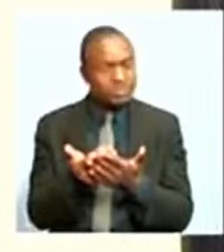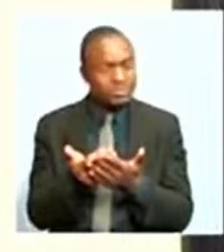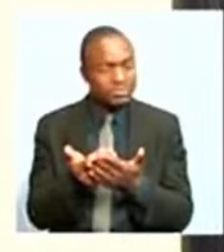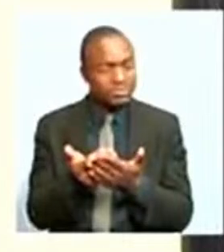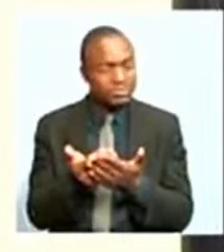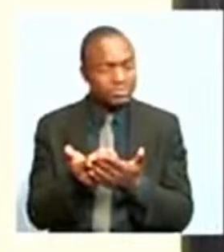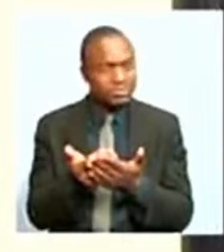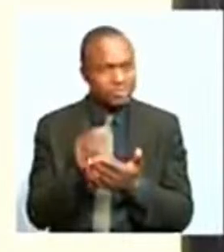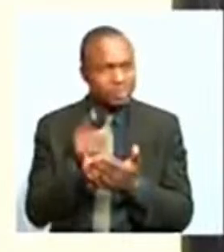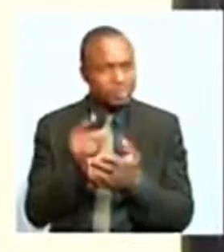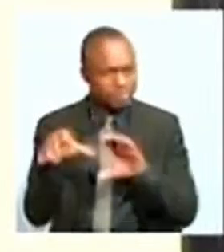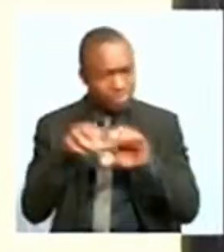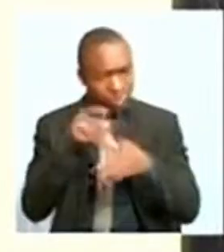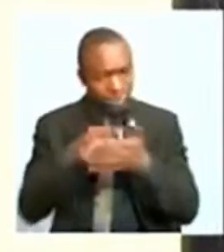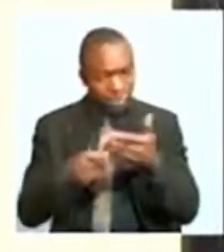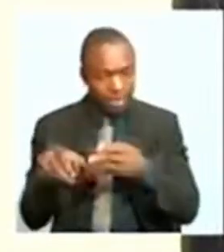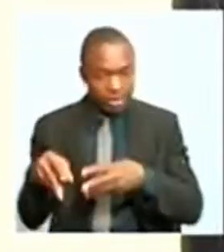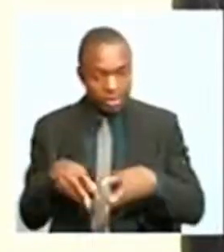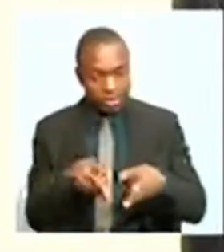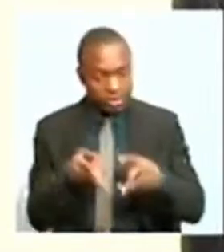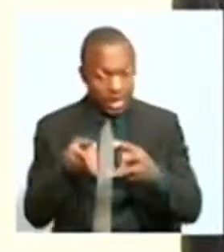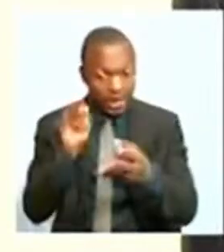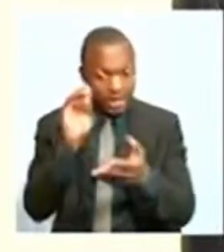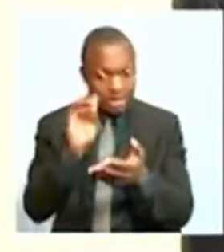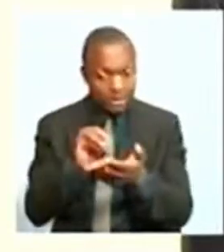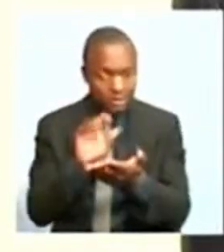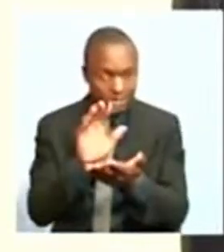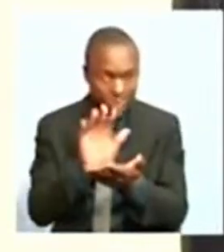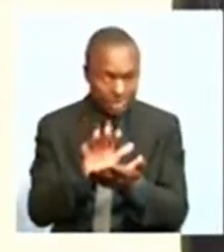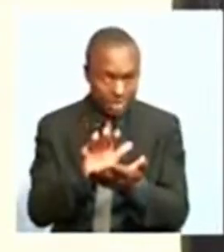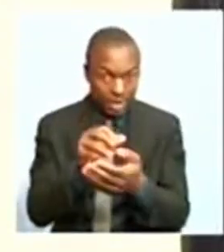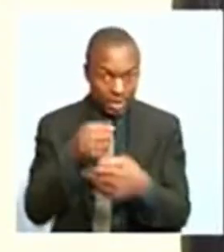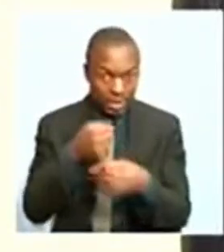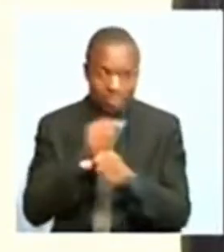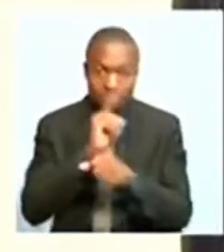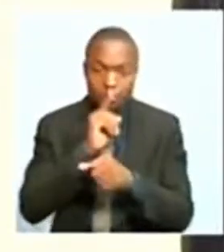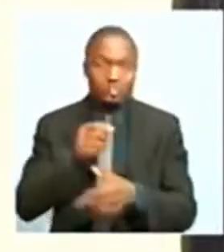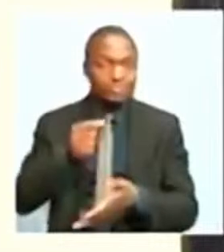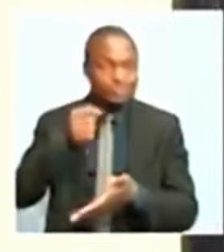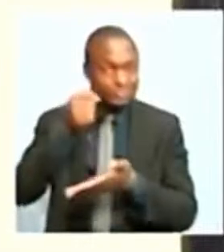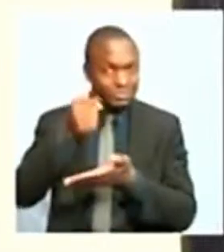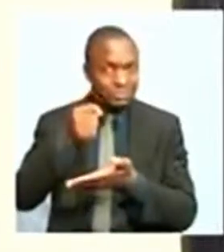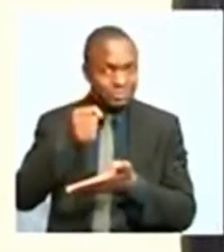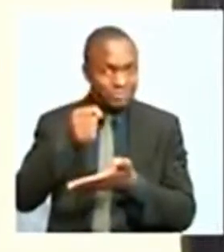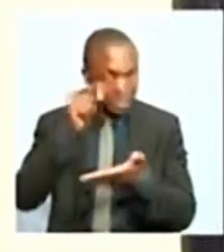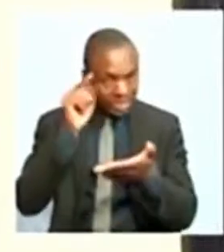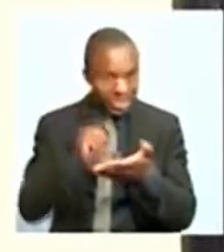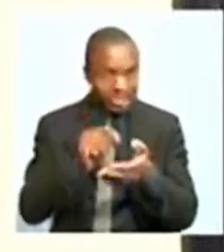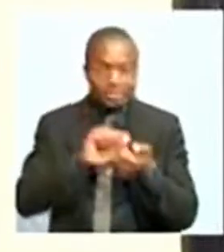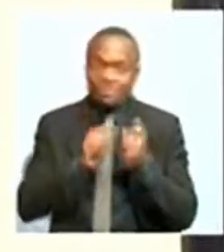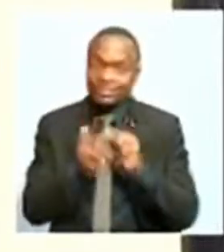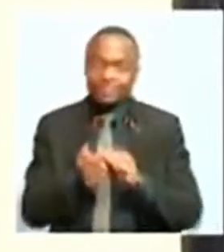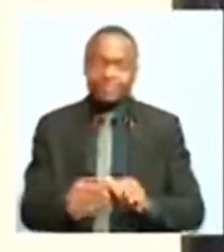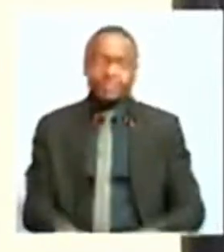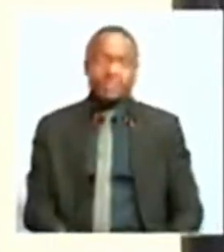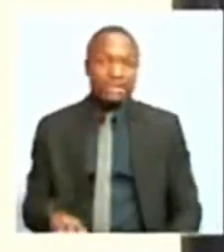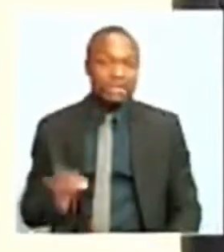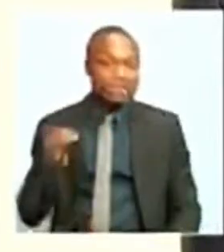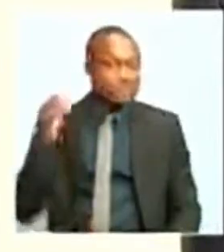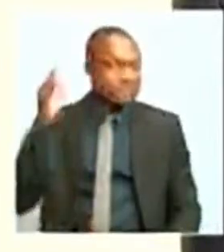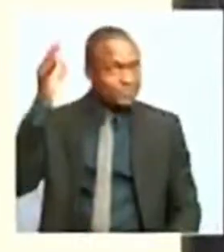How are we doing? What measures are we putting in place to ensure that we budget for such calamities, so that in